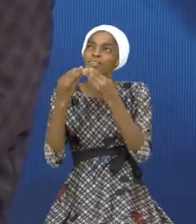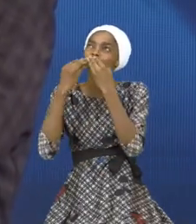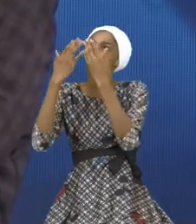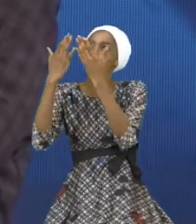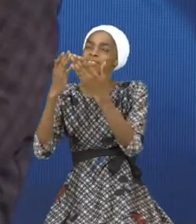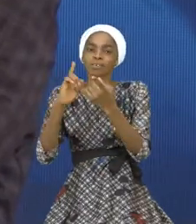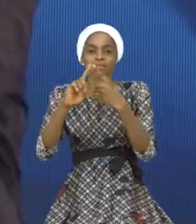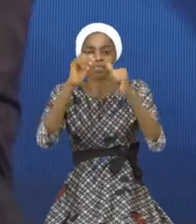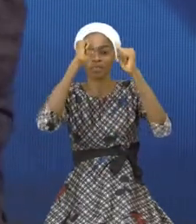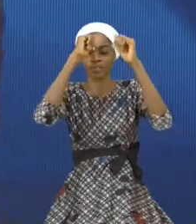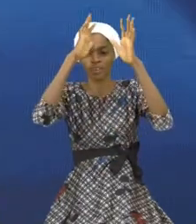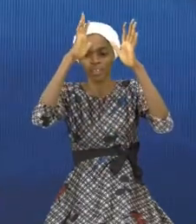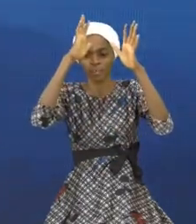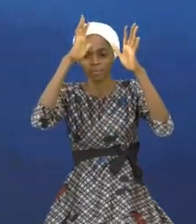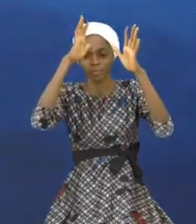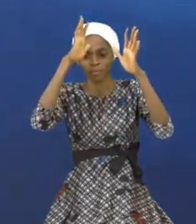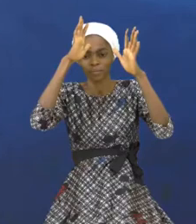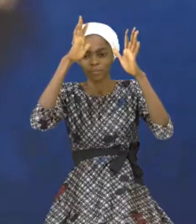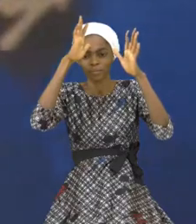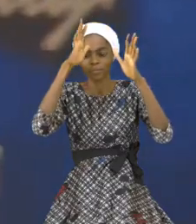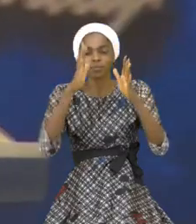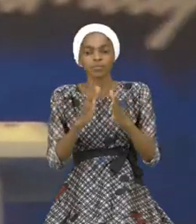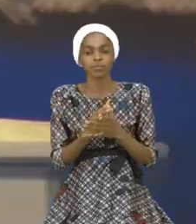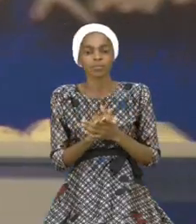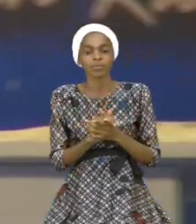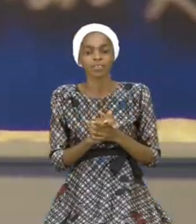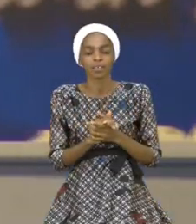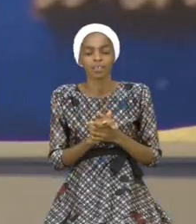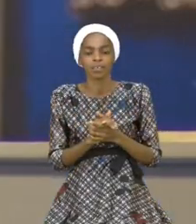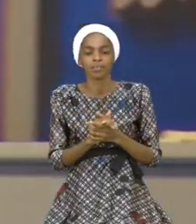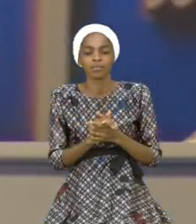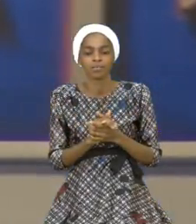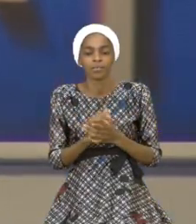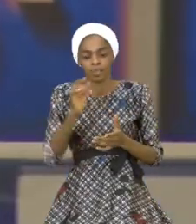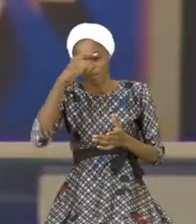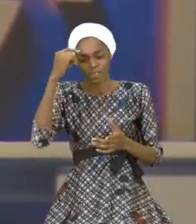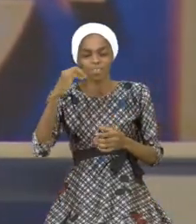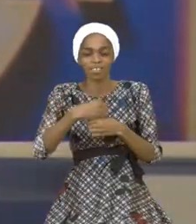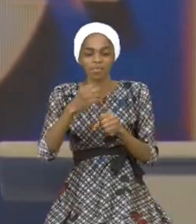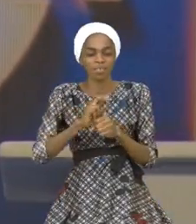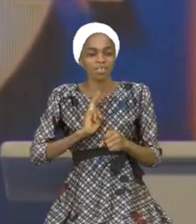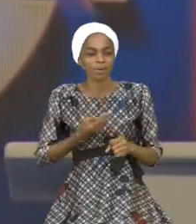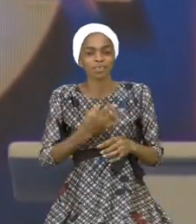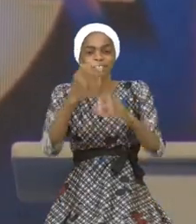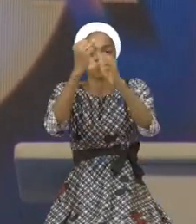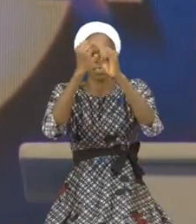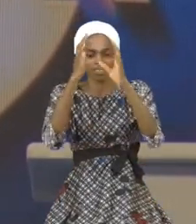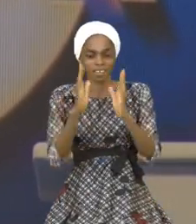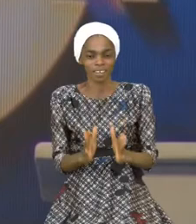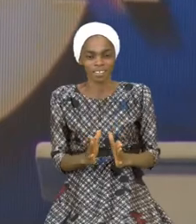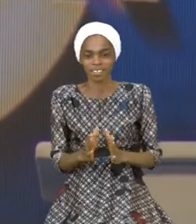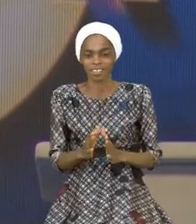the Father, because it's made us partakers. You will not